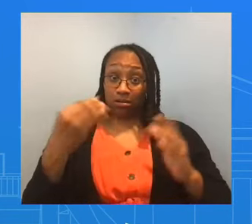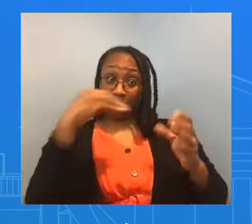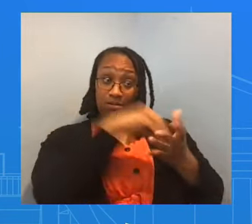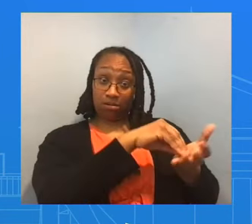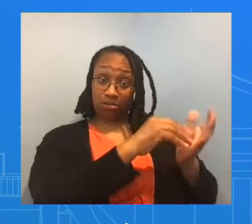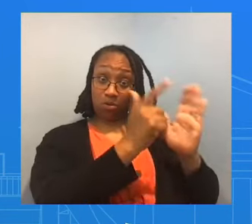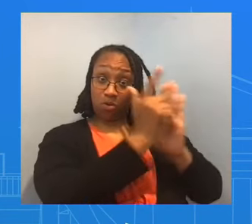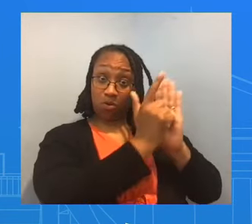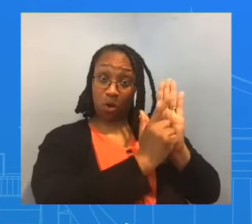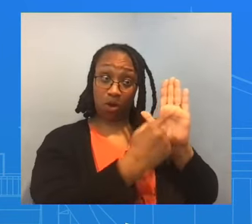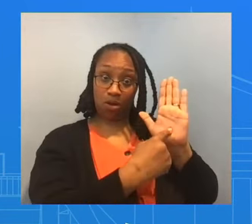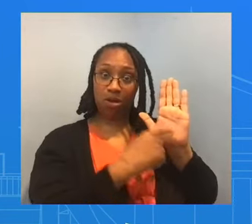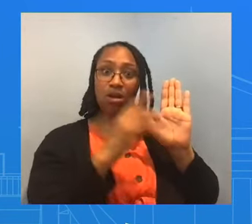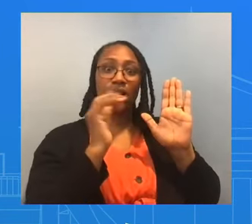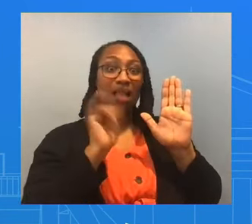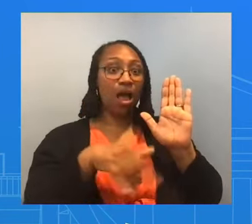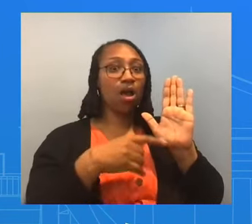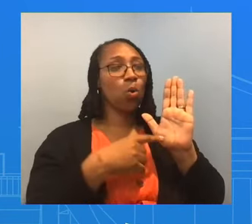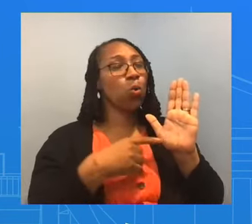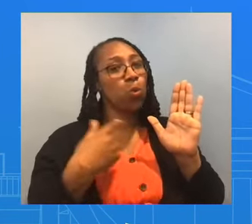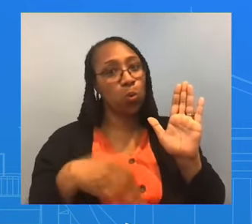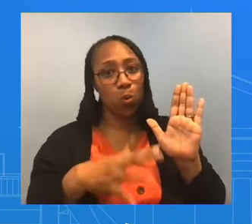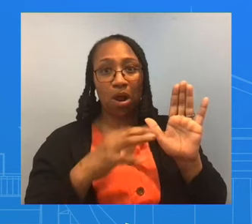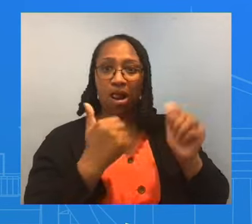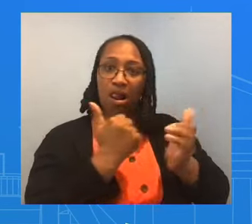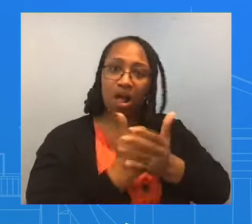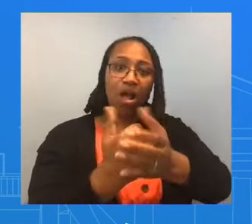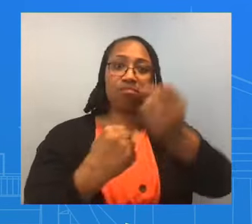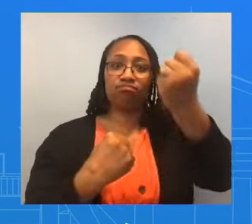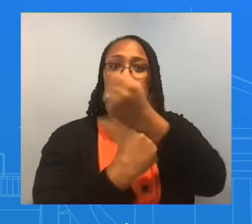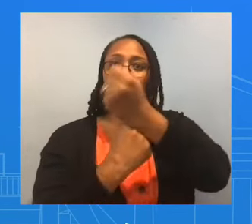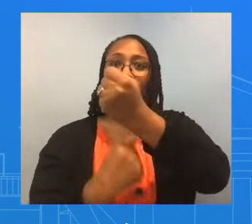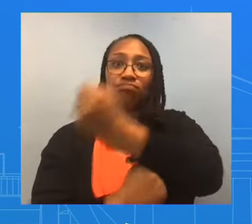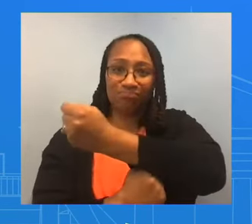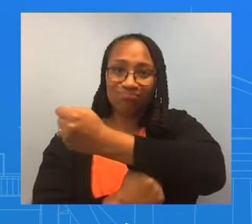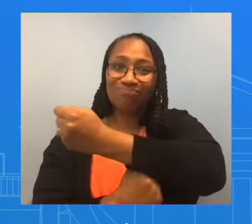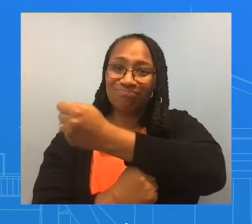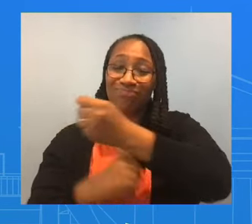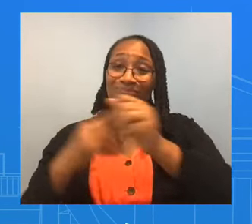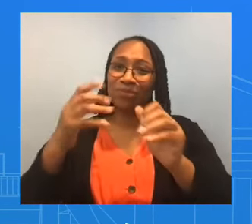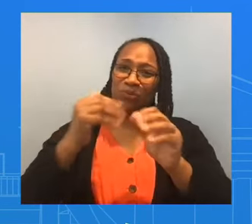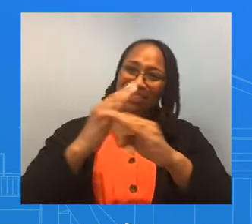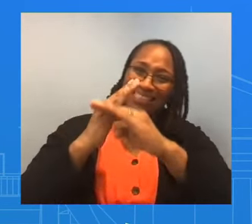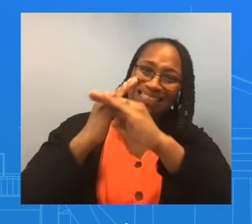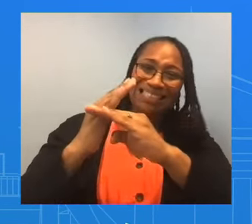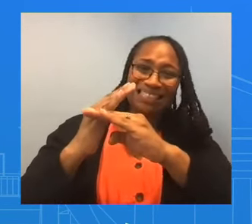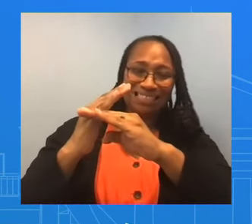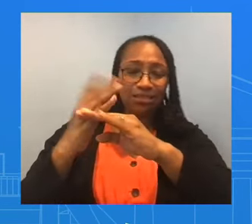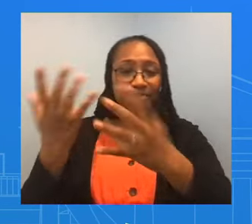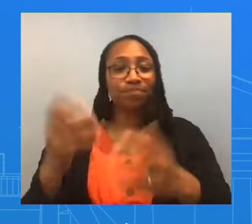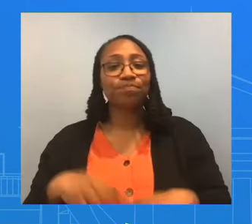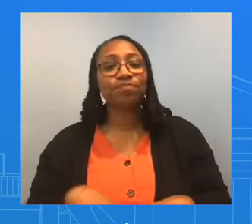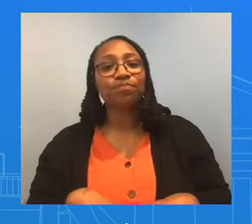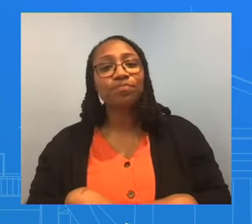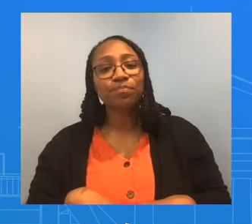the nation. And let's not forget broadband and so many other things that's important to communities across the country.